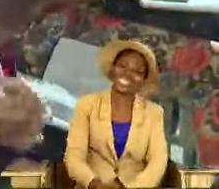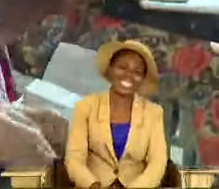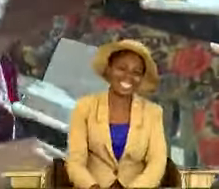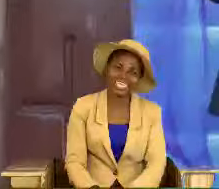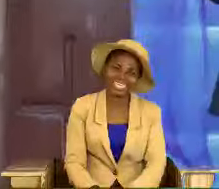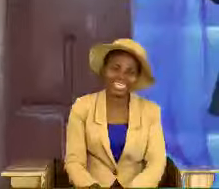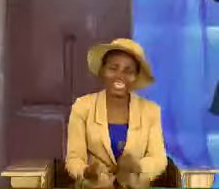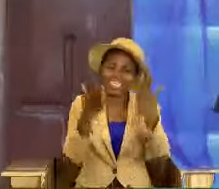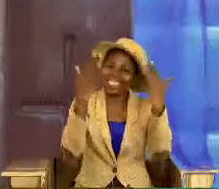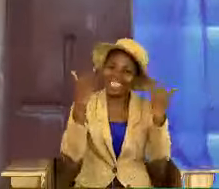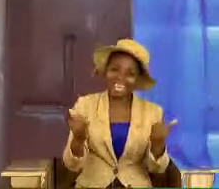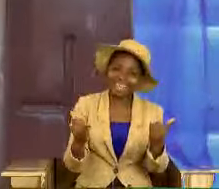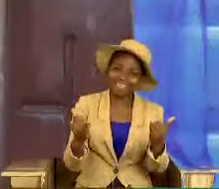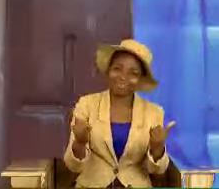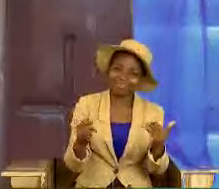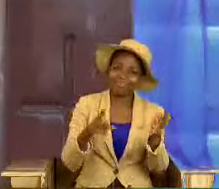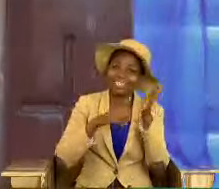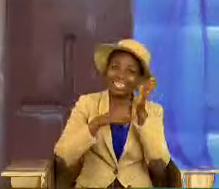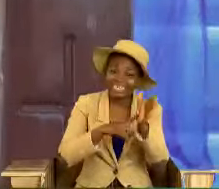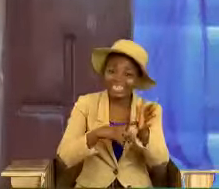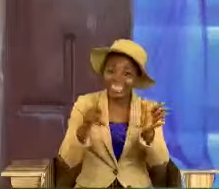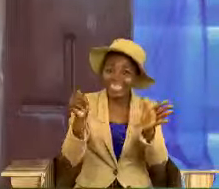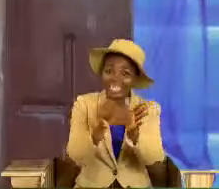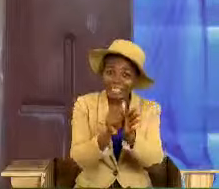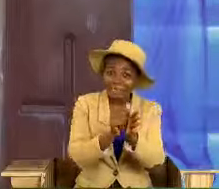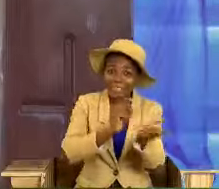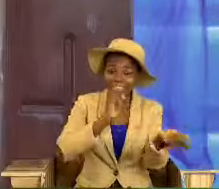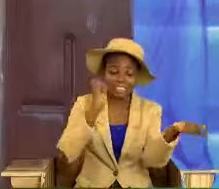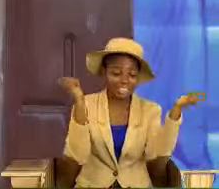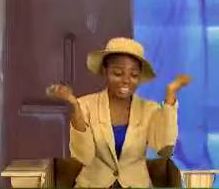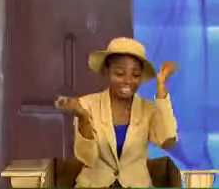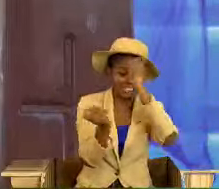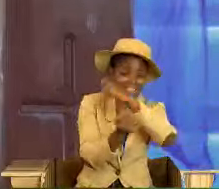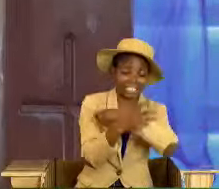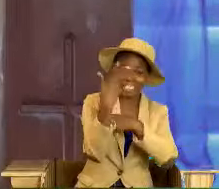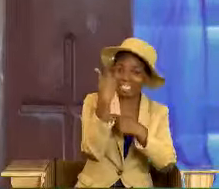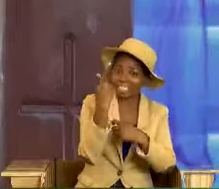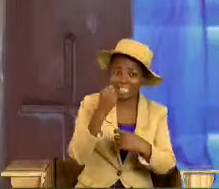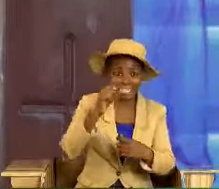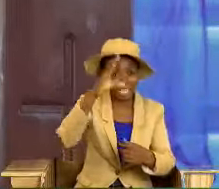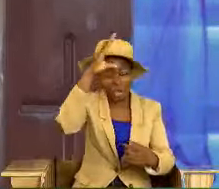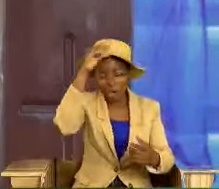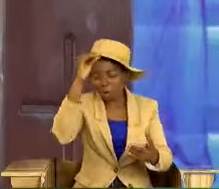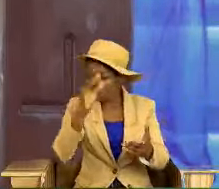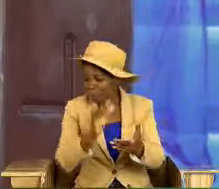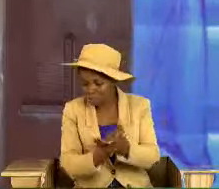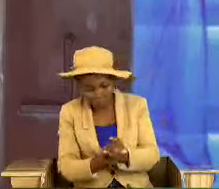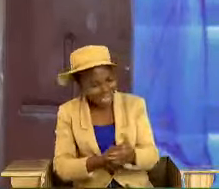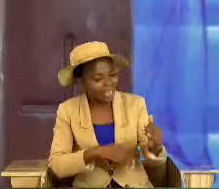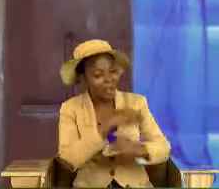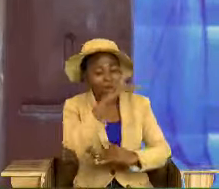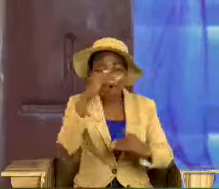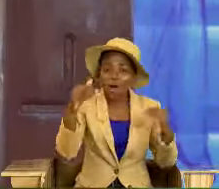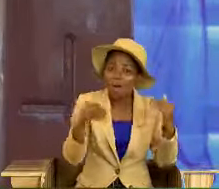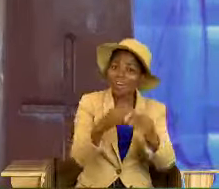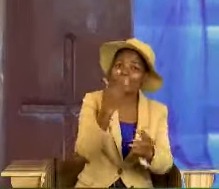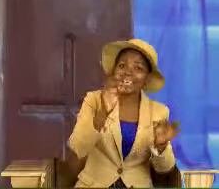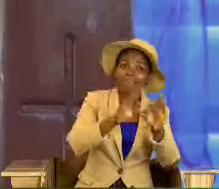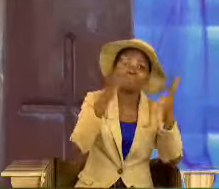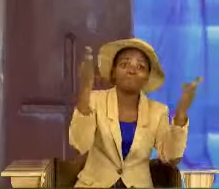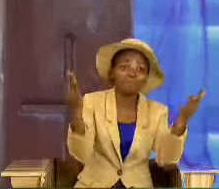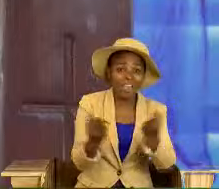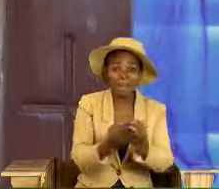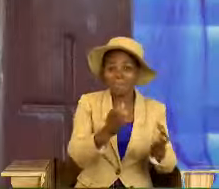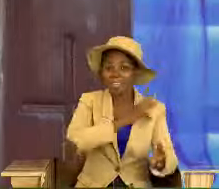now this testimony converted the street convered all their family members both in Nigeria and